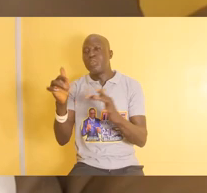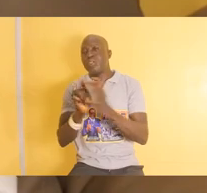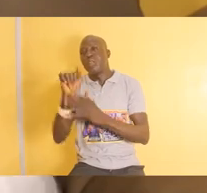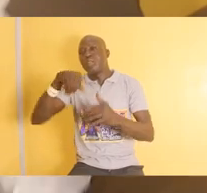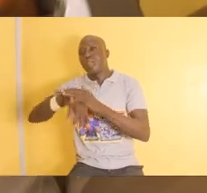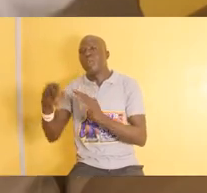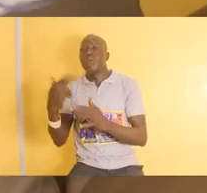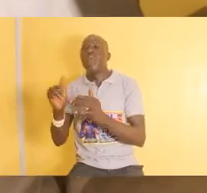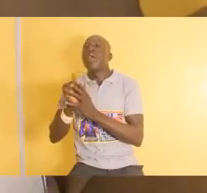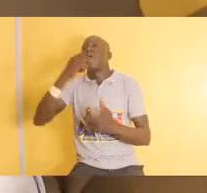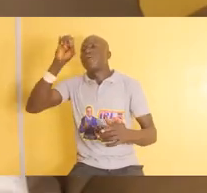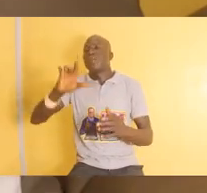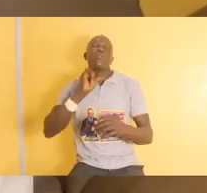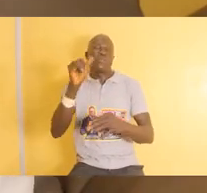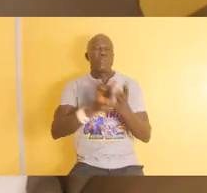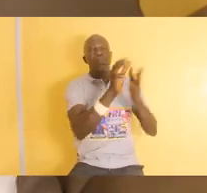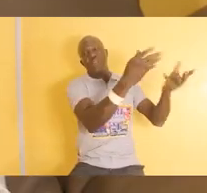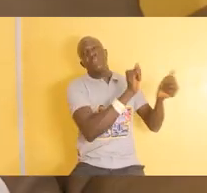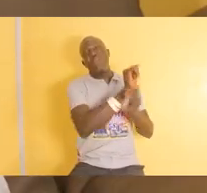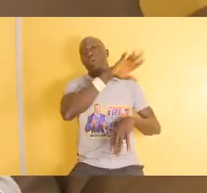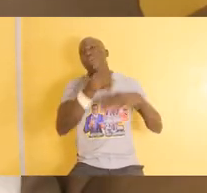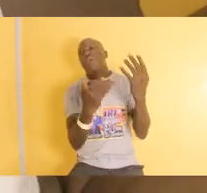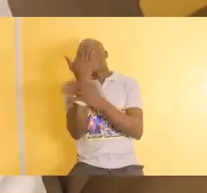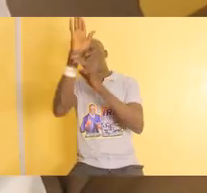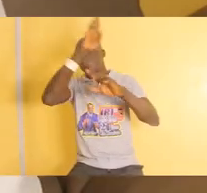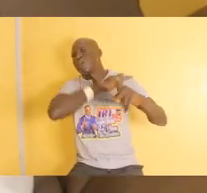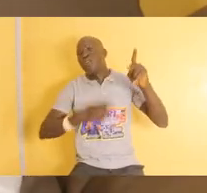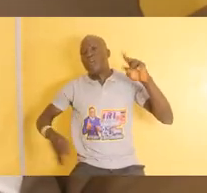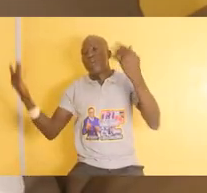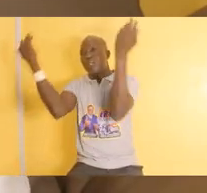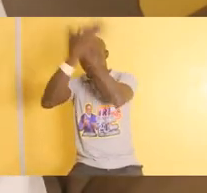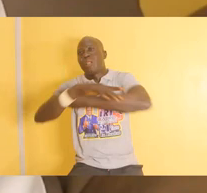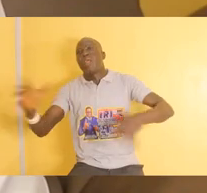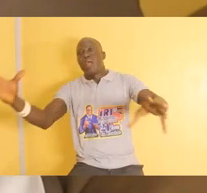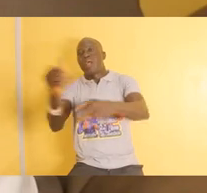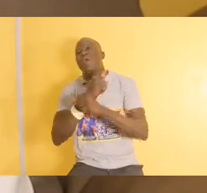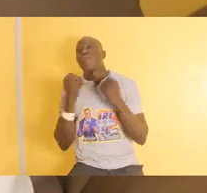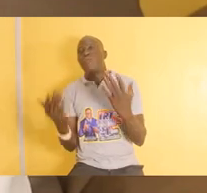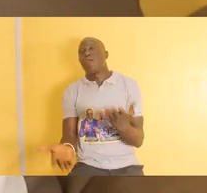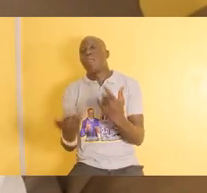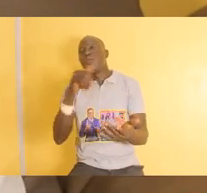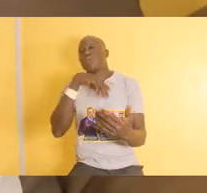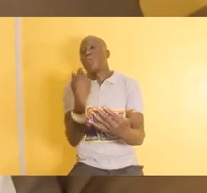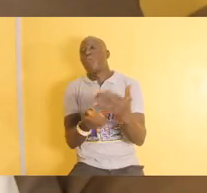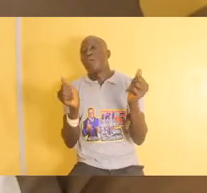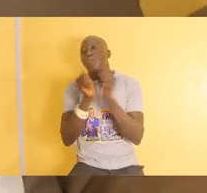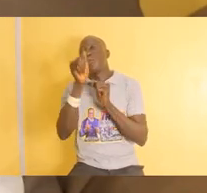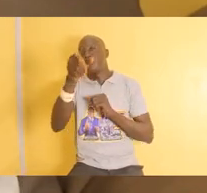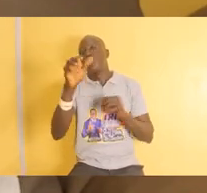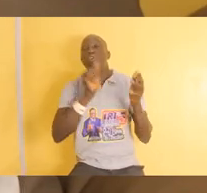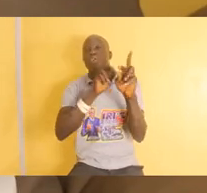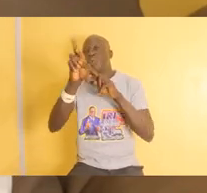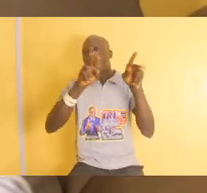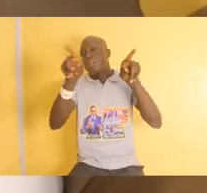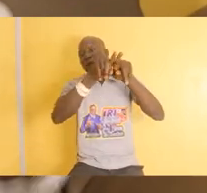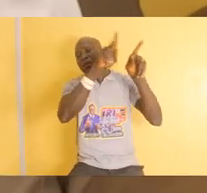ya ha. Mo pateni odaba. Owo agbara joba koko. Oya egbina. You get that of all. Amen. Amen.